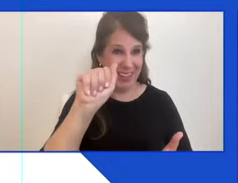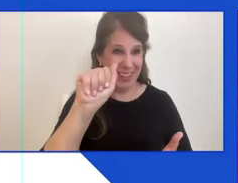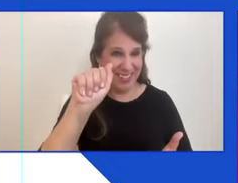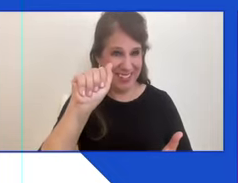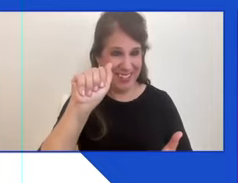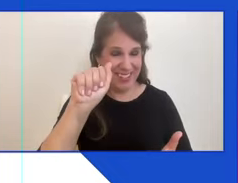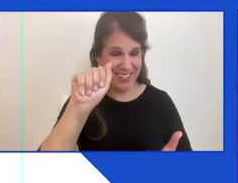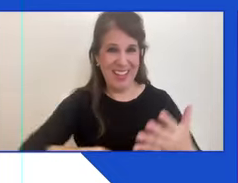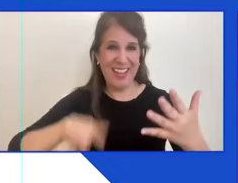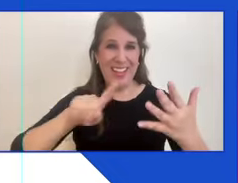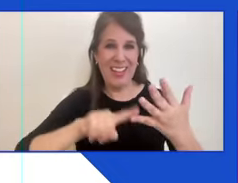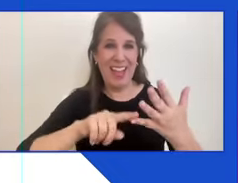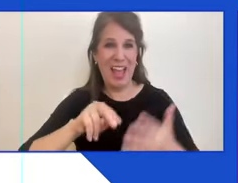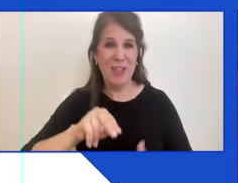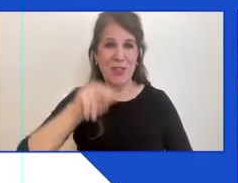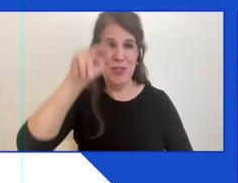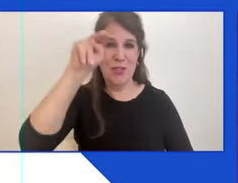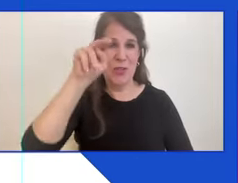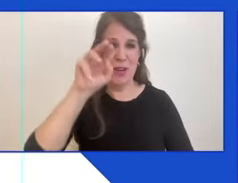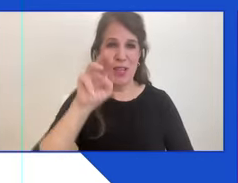and North Macedonia,